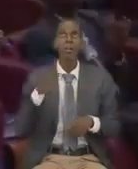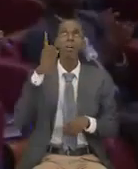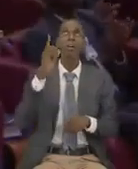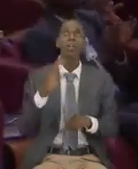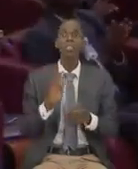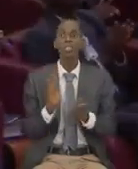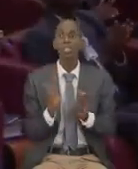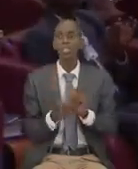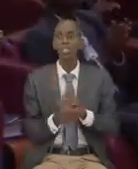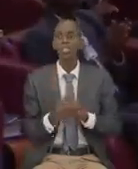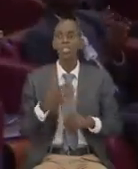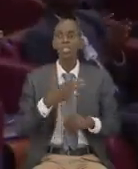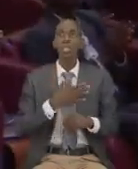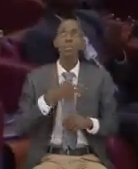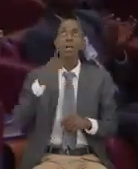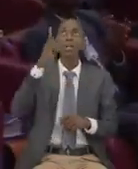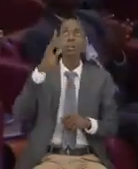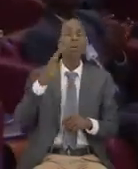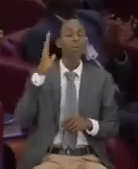change.